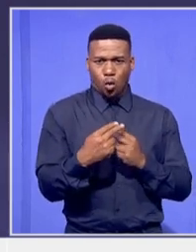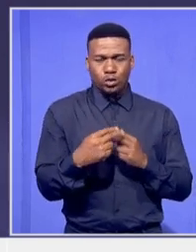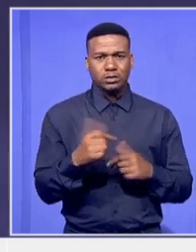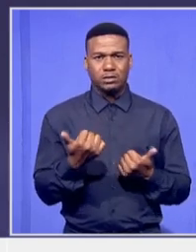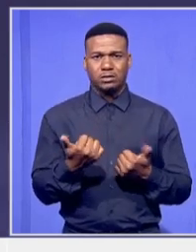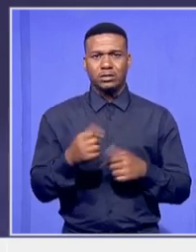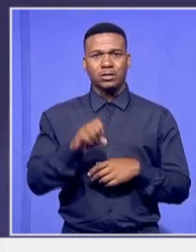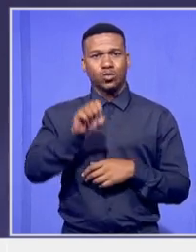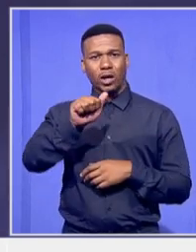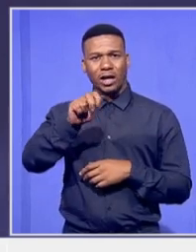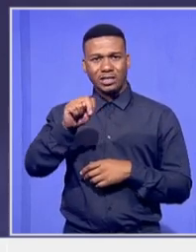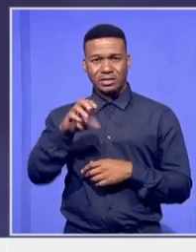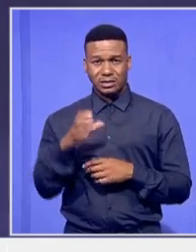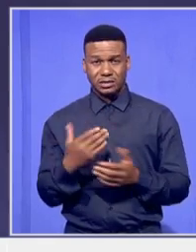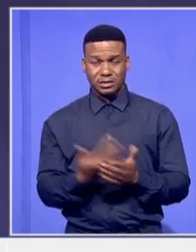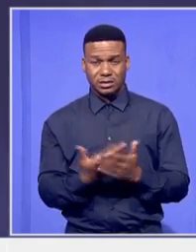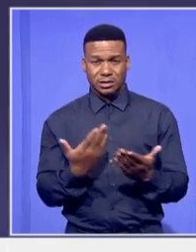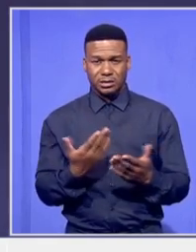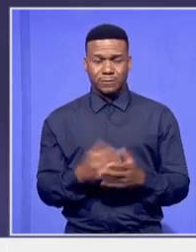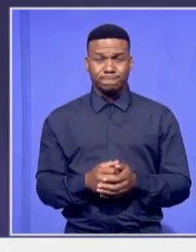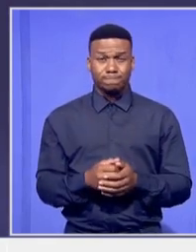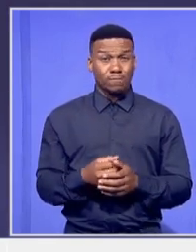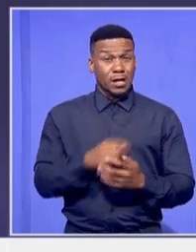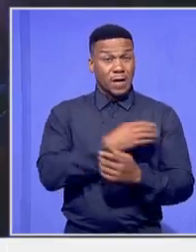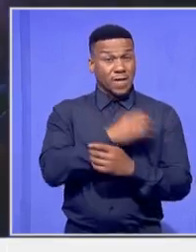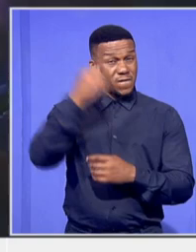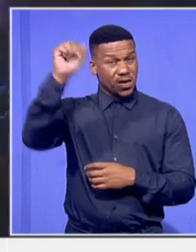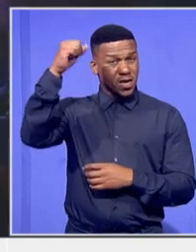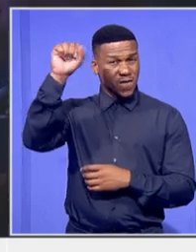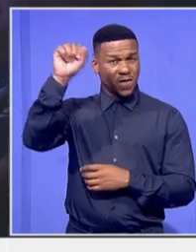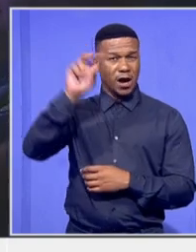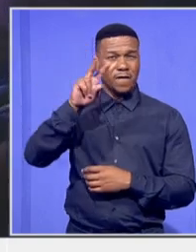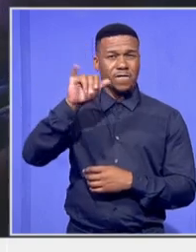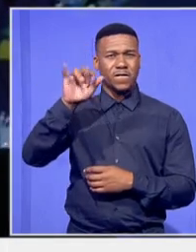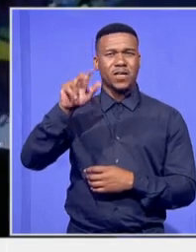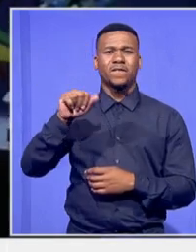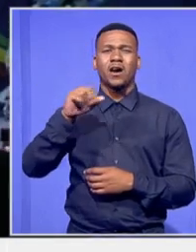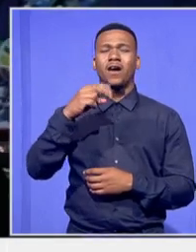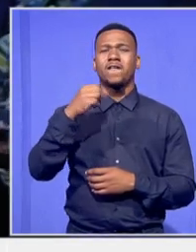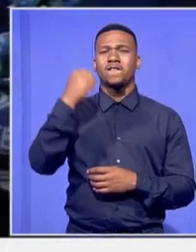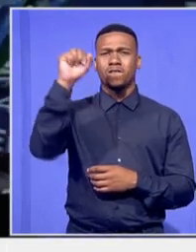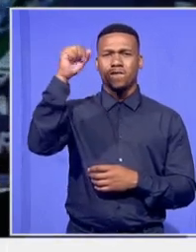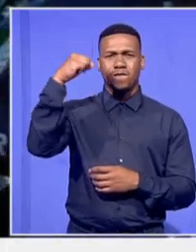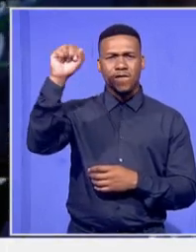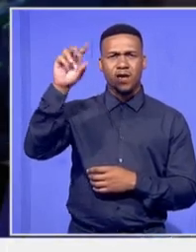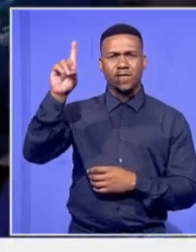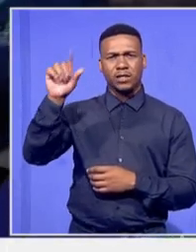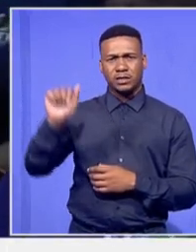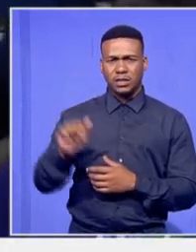shifting, Democrats. Viva DA, viva! Viva DA, viva!